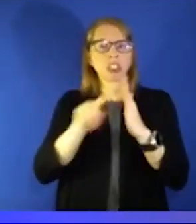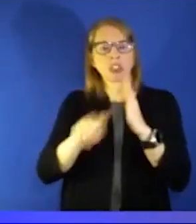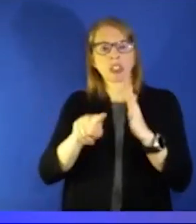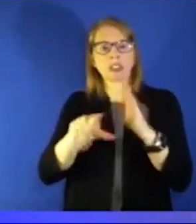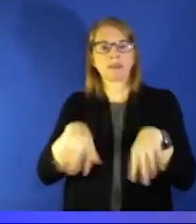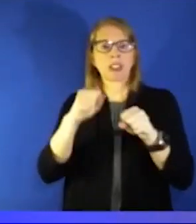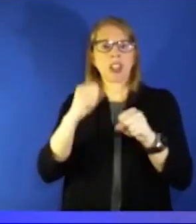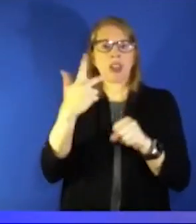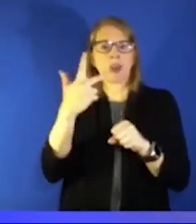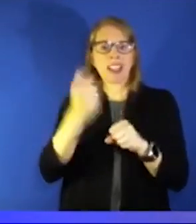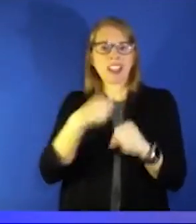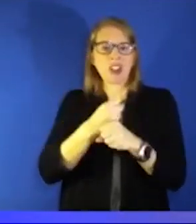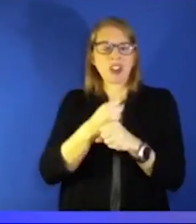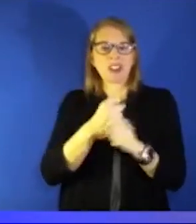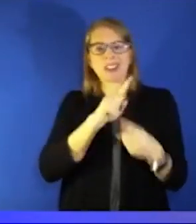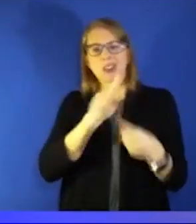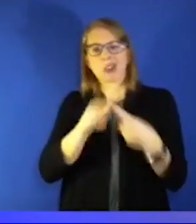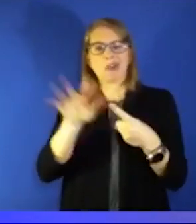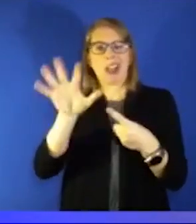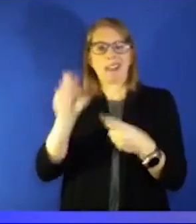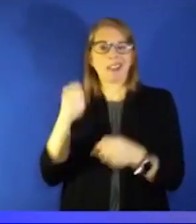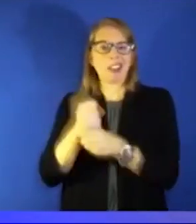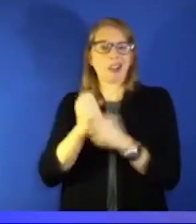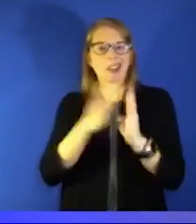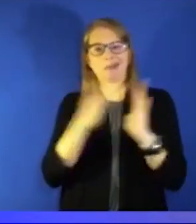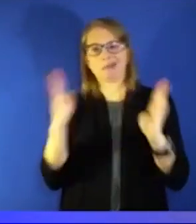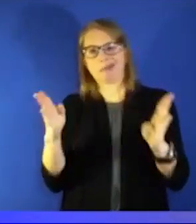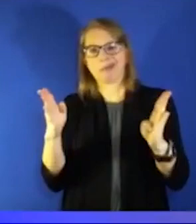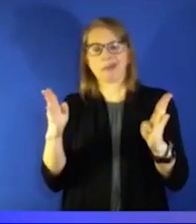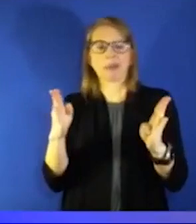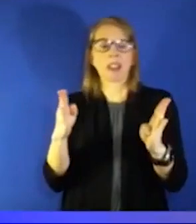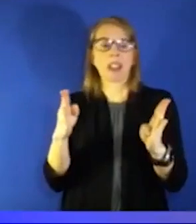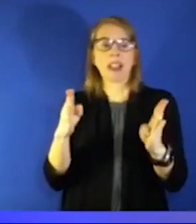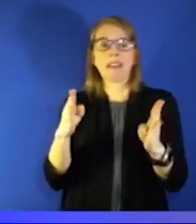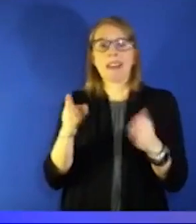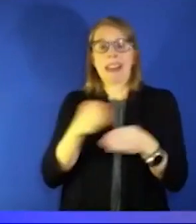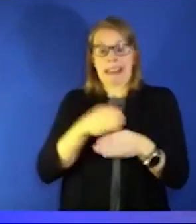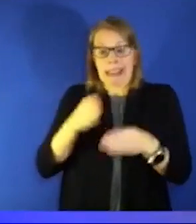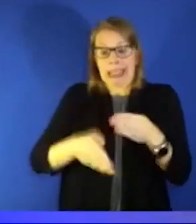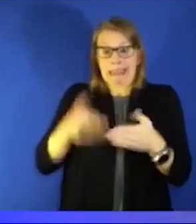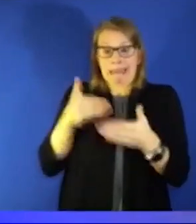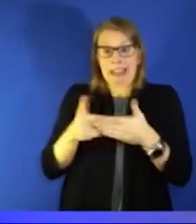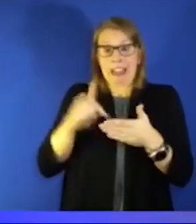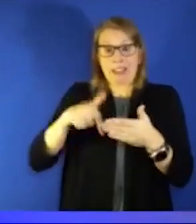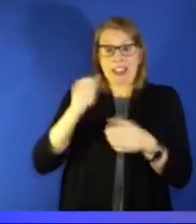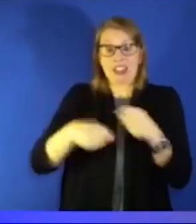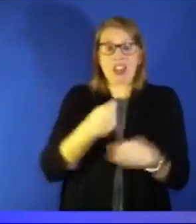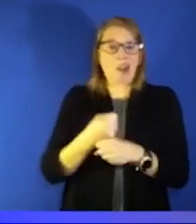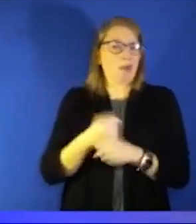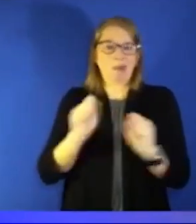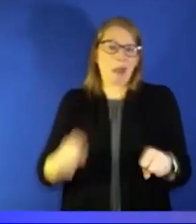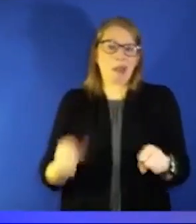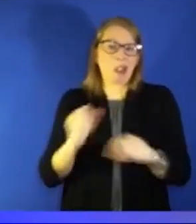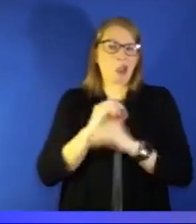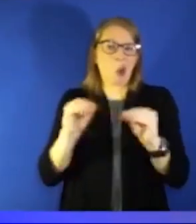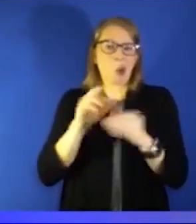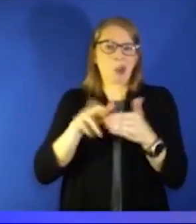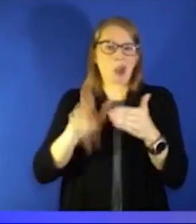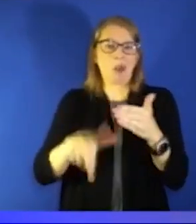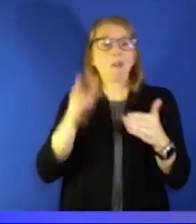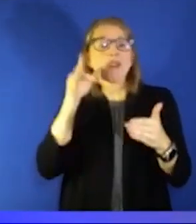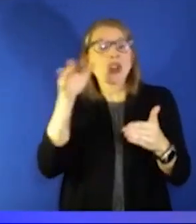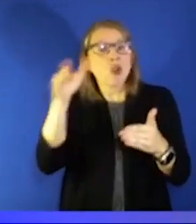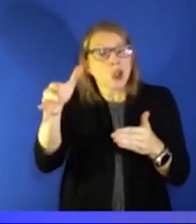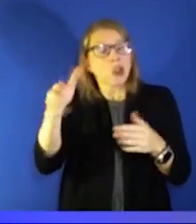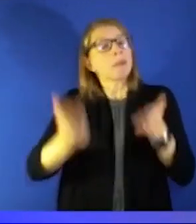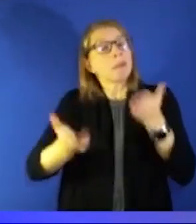don't think, we're going to have something by the end of this calendar year. But again, predicting the future is very difficult in this environment. So maybe I